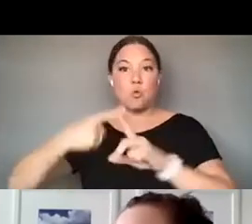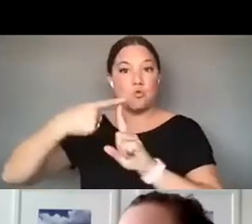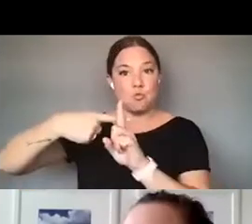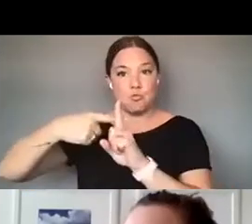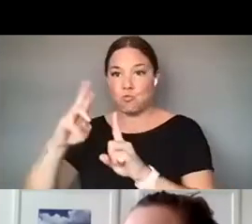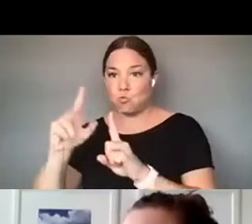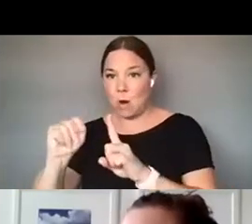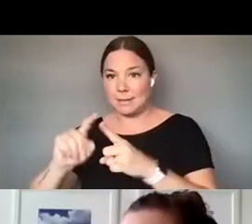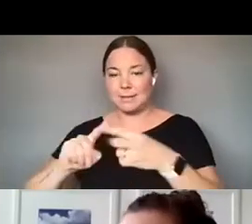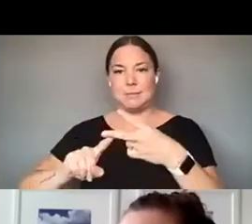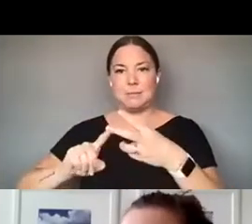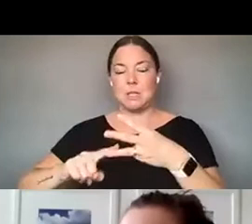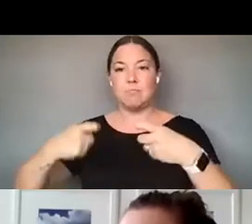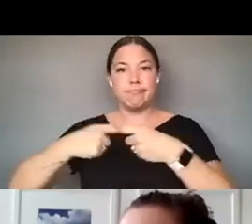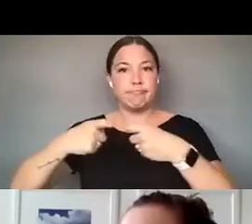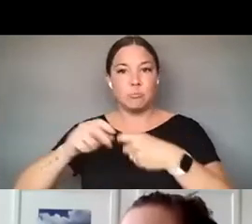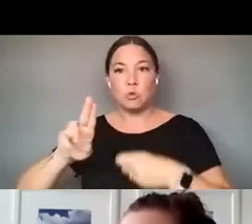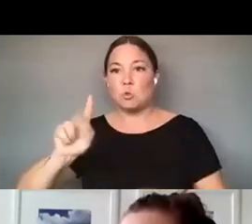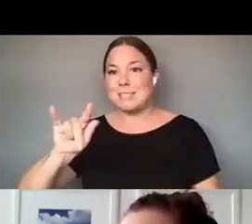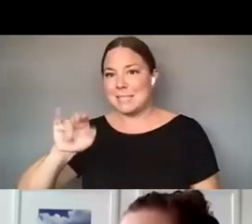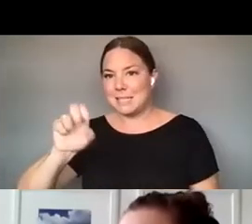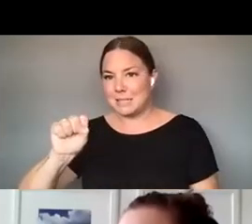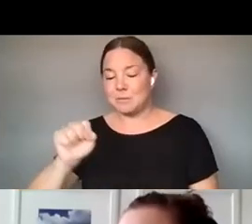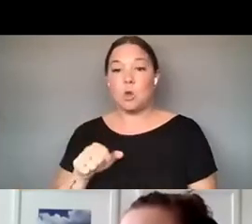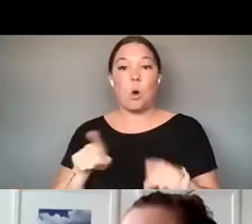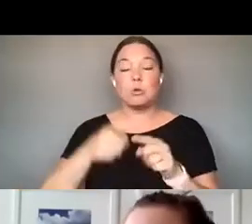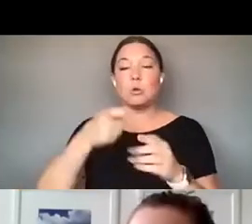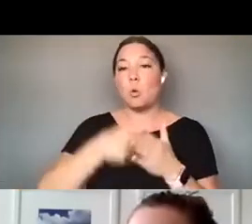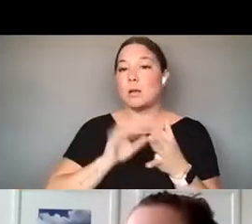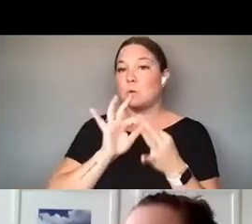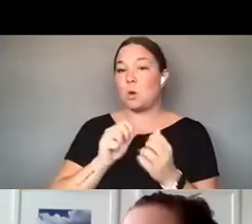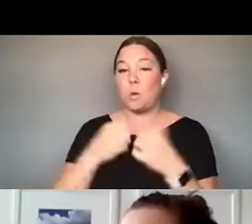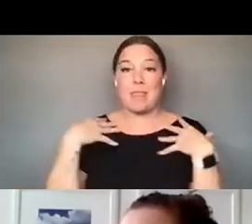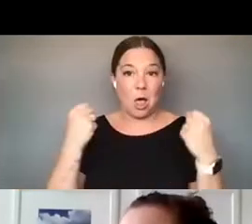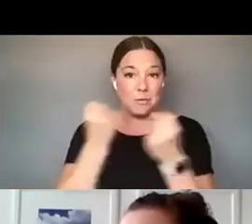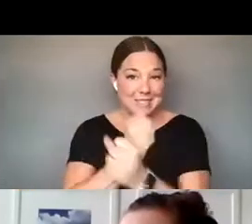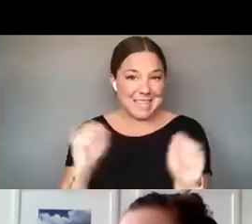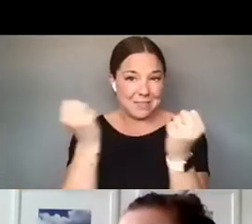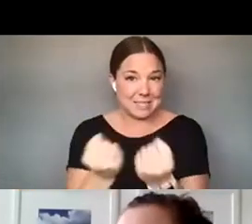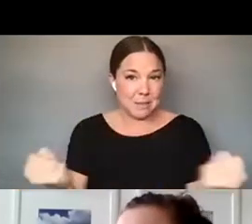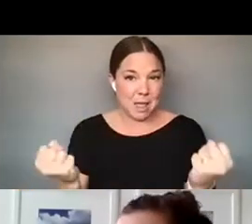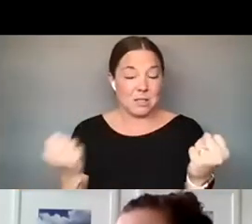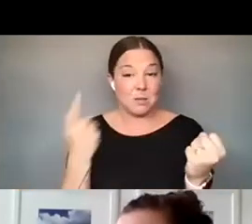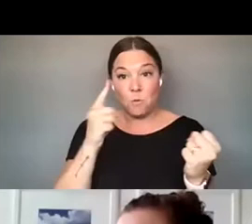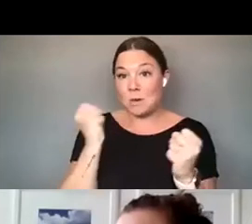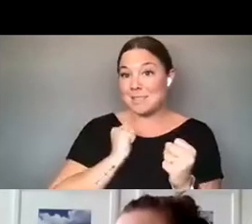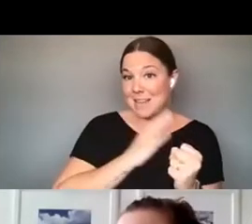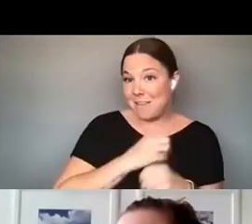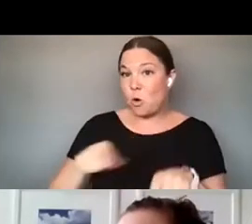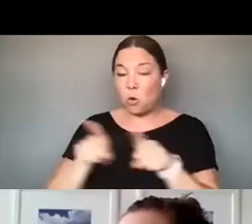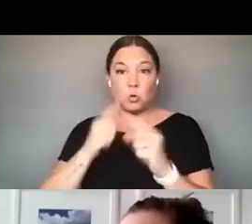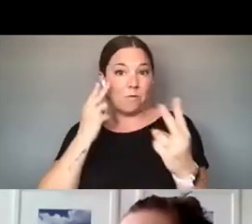Also, costs associated with health and safety supplies for your staff or for your visitors or audiences.